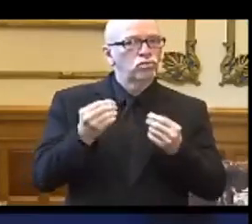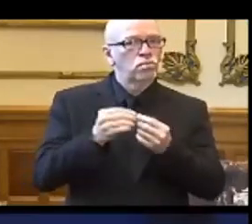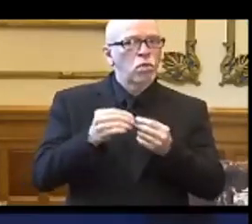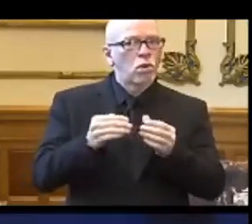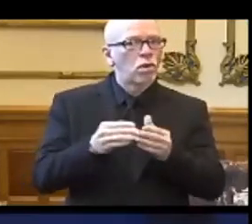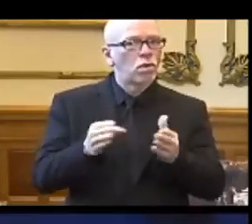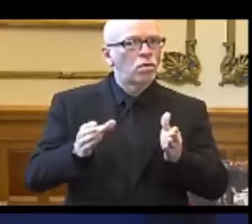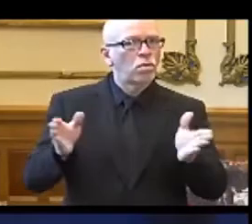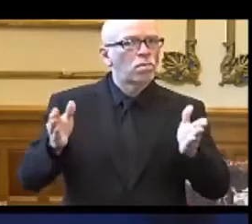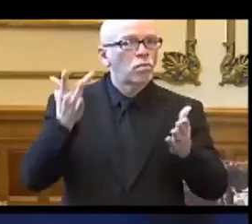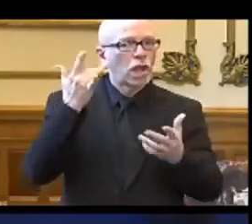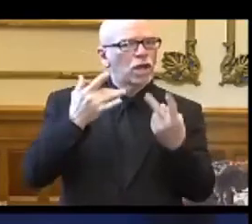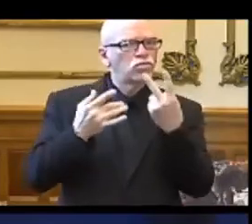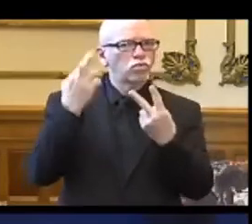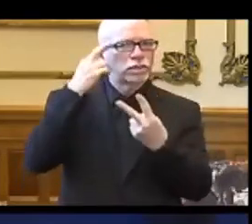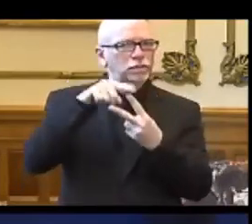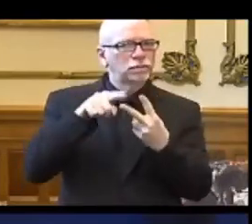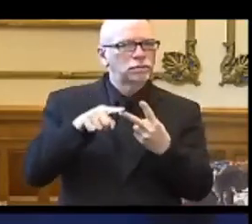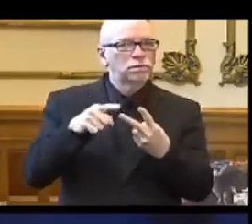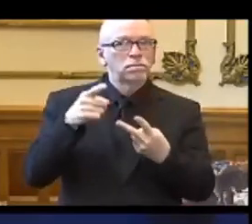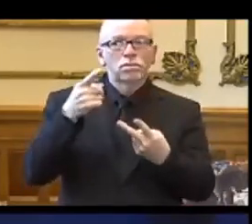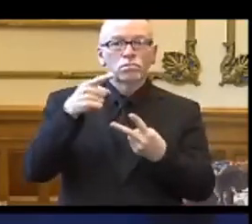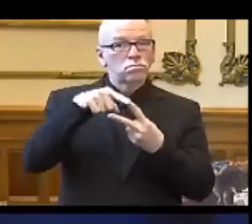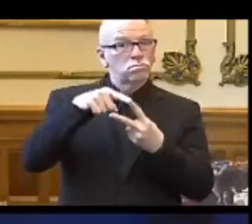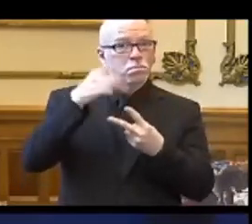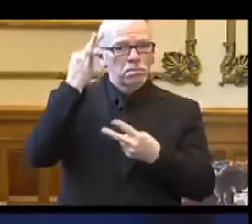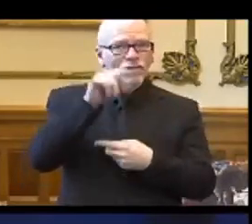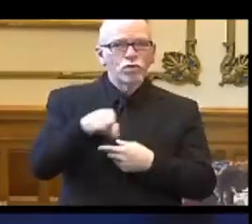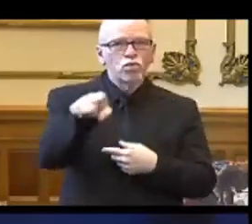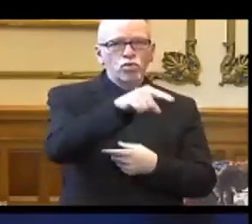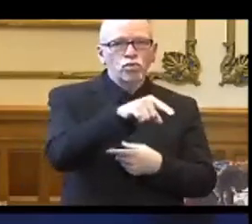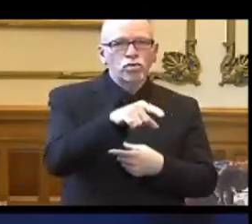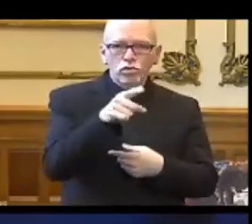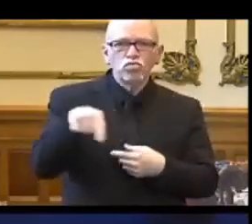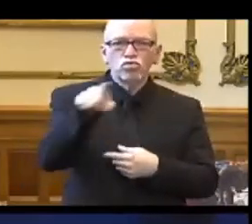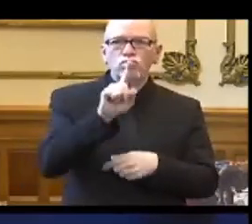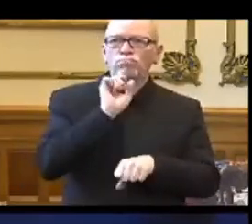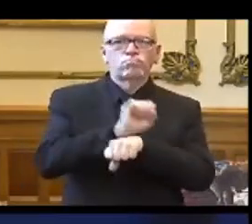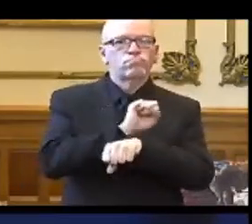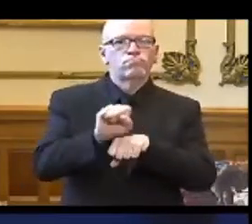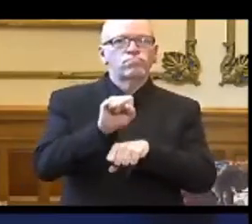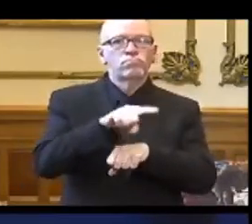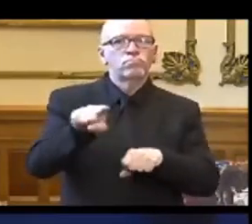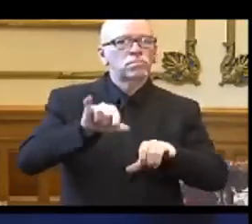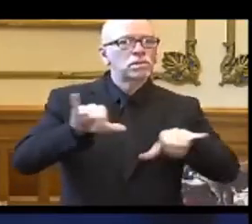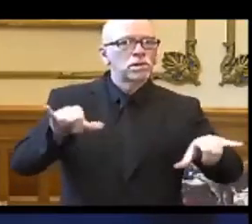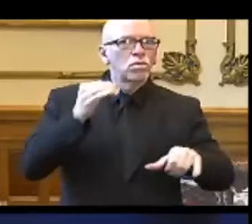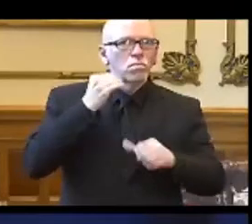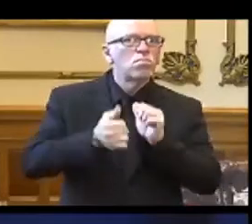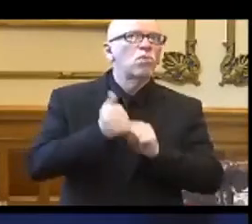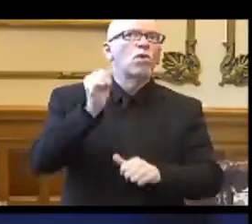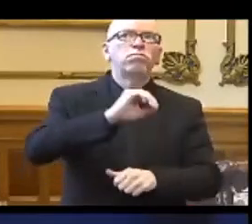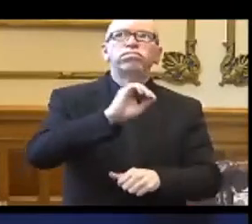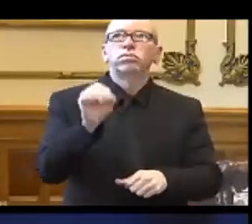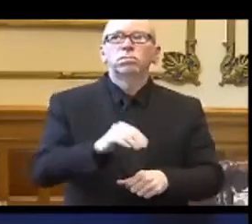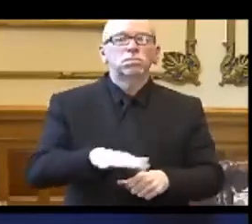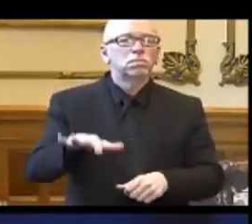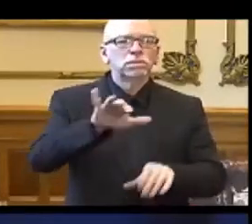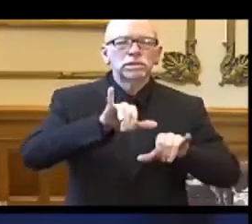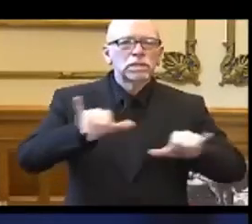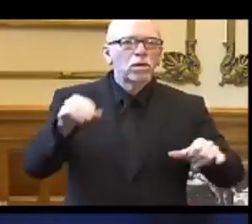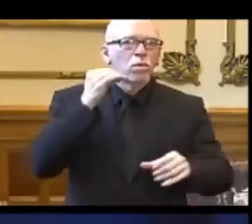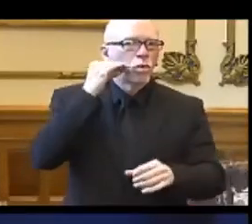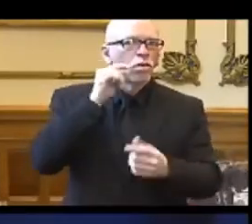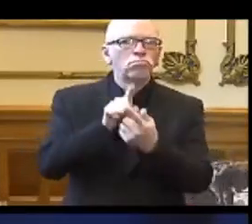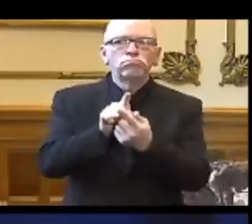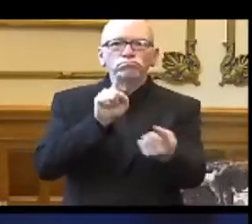this front are twofold. One is you. You are practicing, in large part, good physical